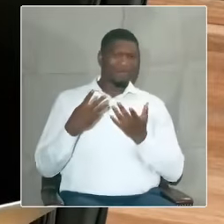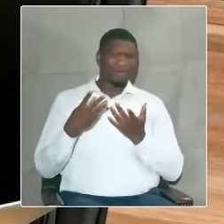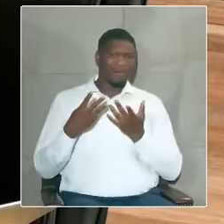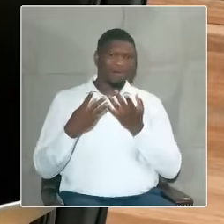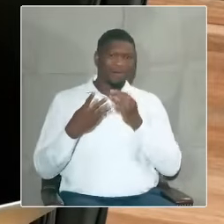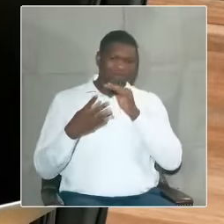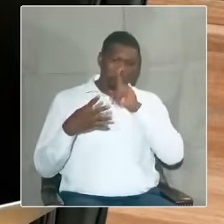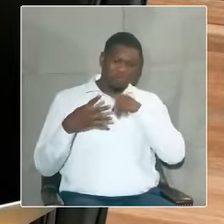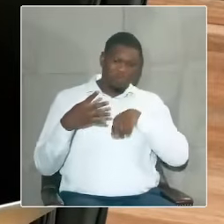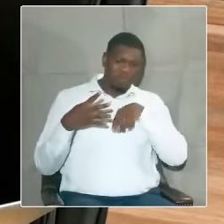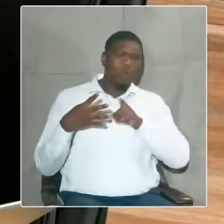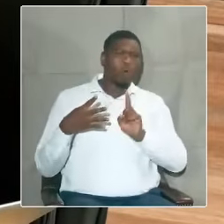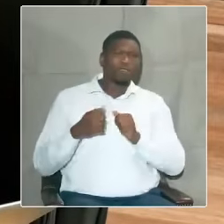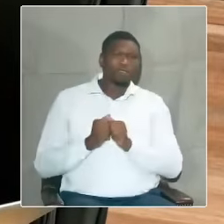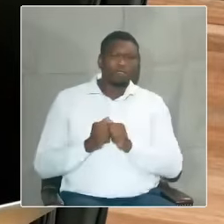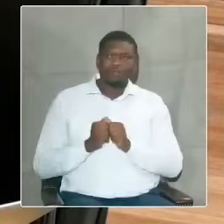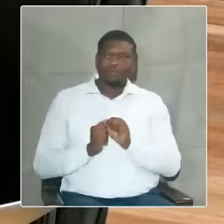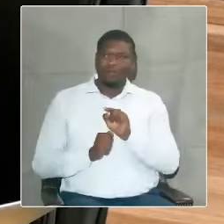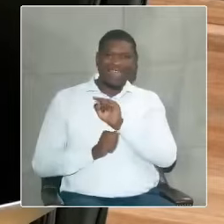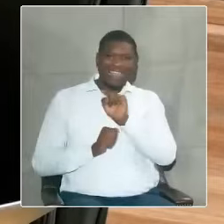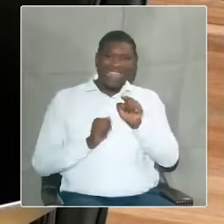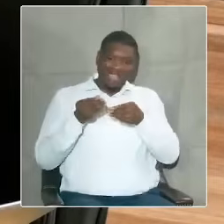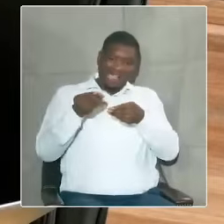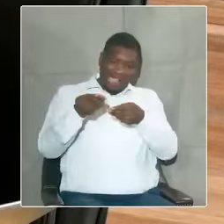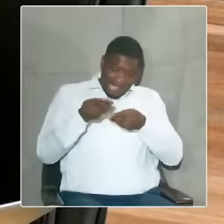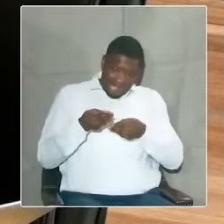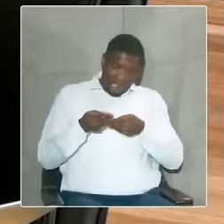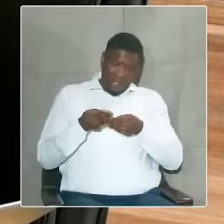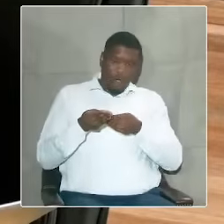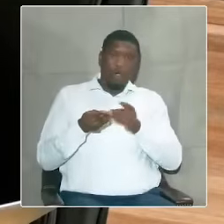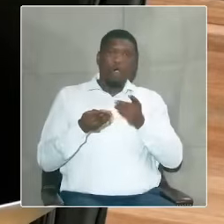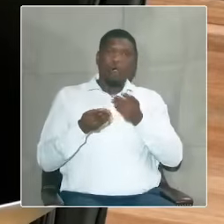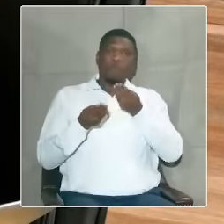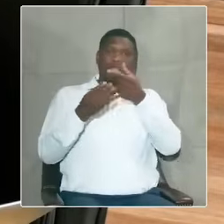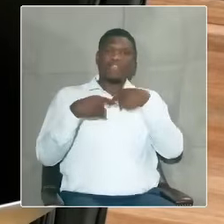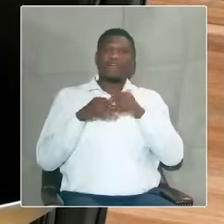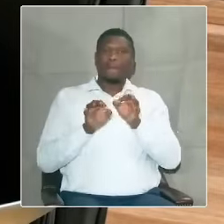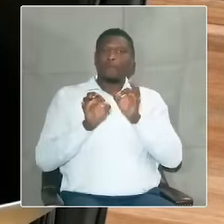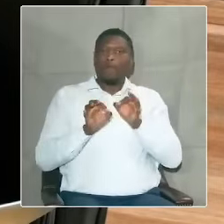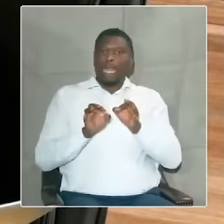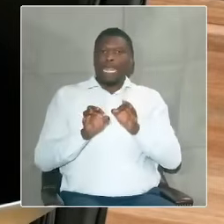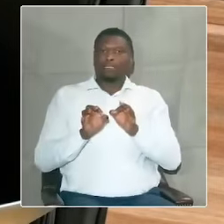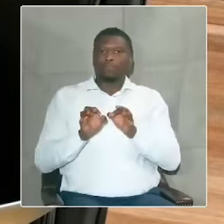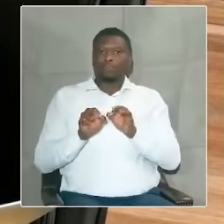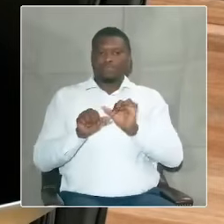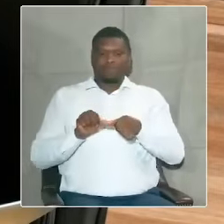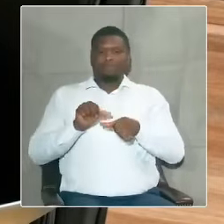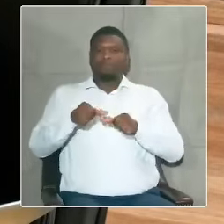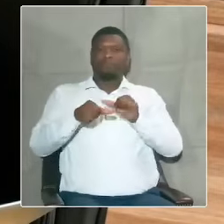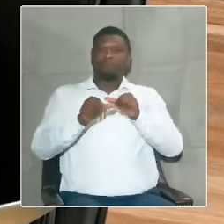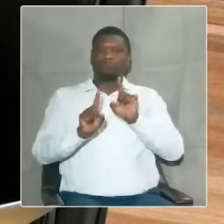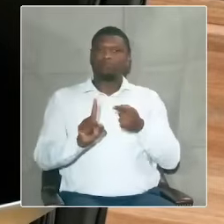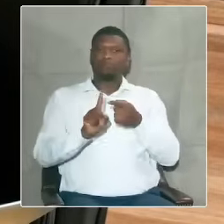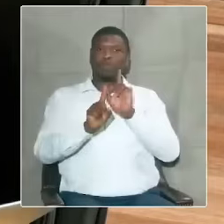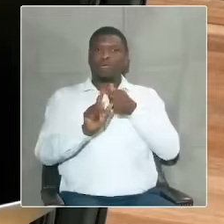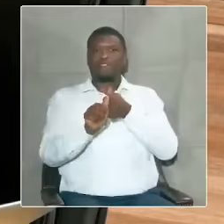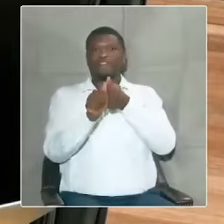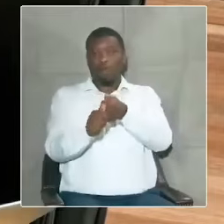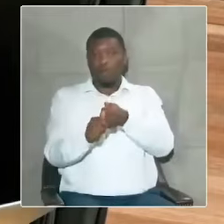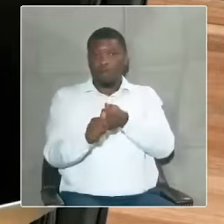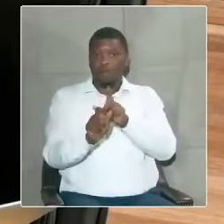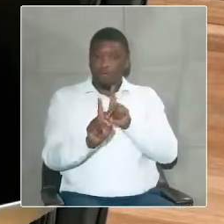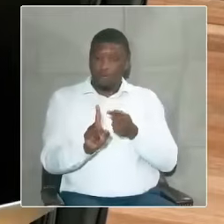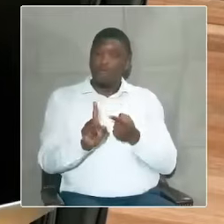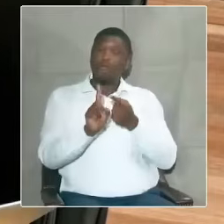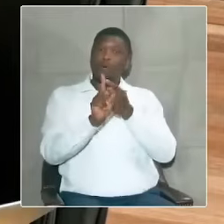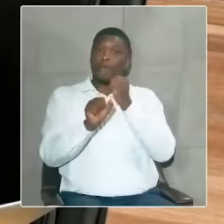referring to that govern or set out appropriate measures that need to be undertaken to